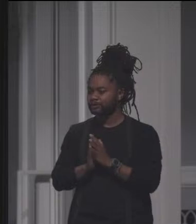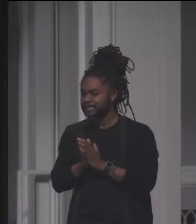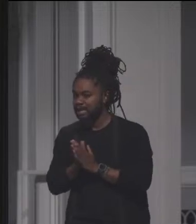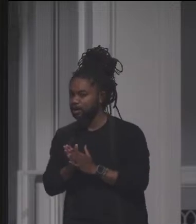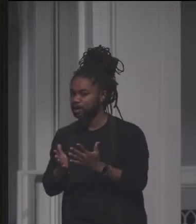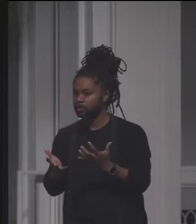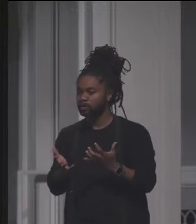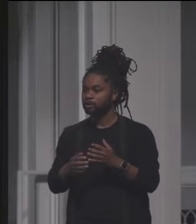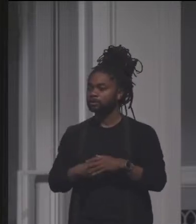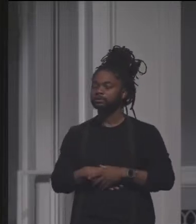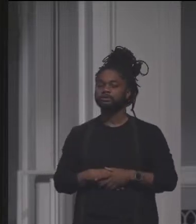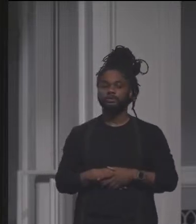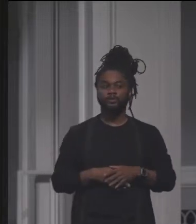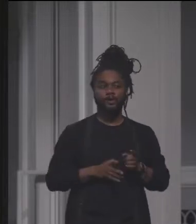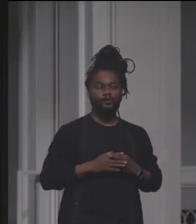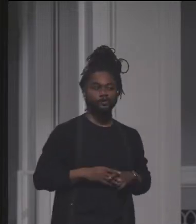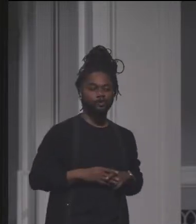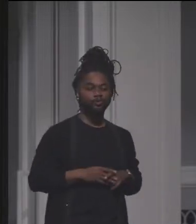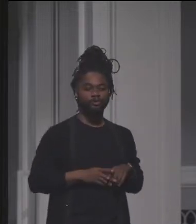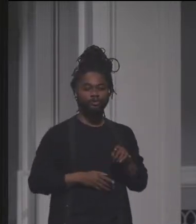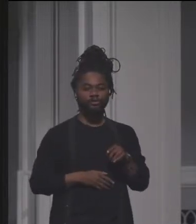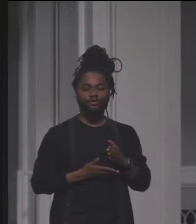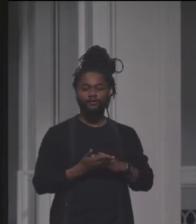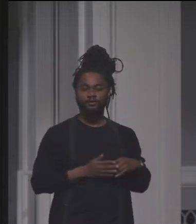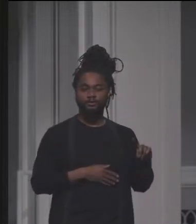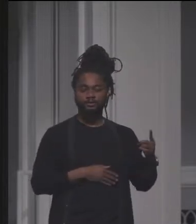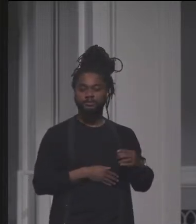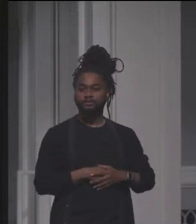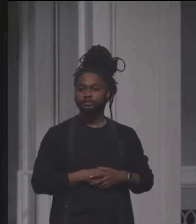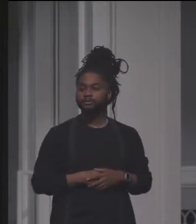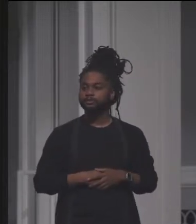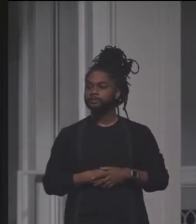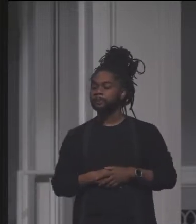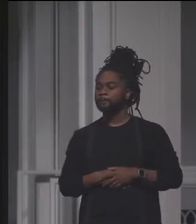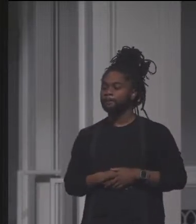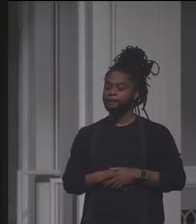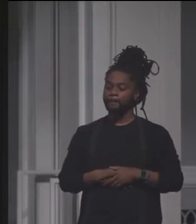I'll start with the first bit. Okay, all right.